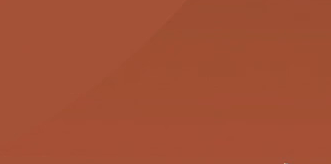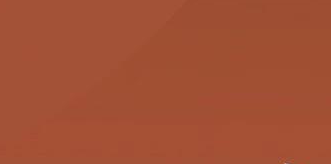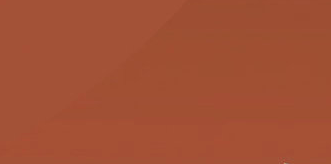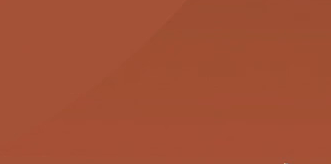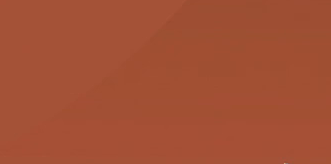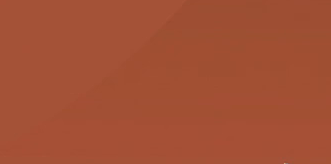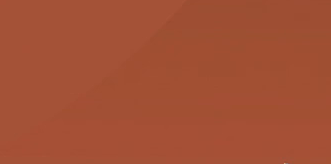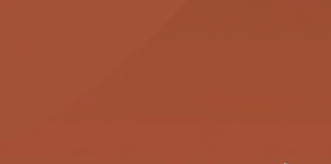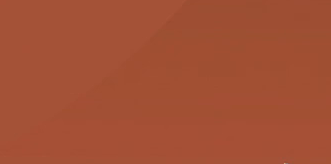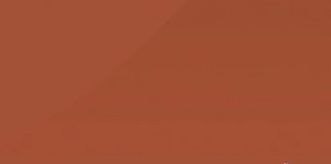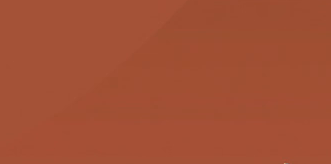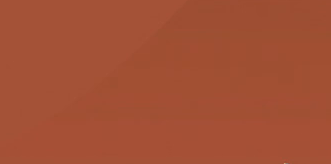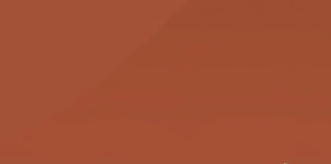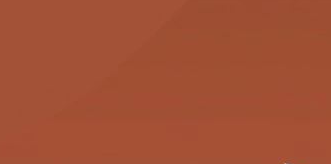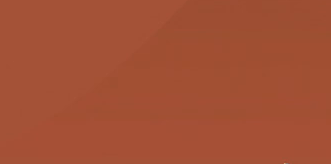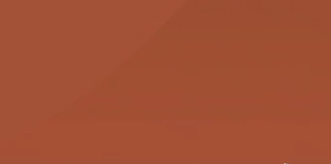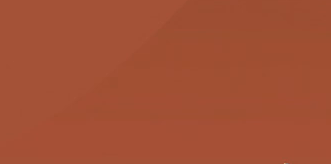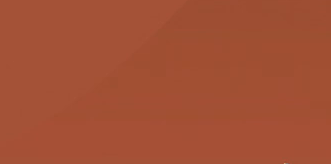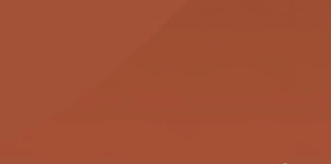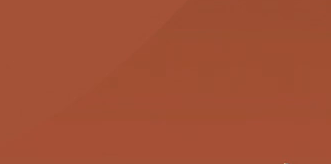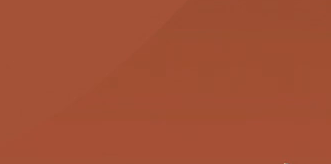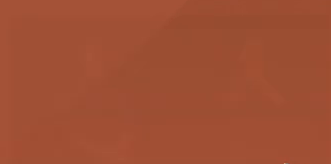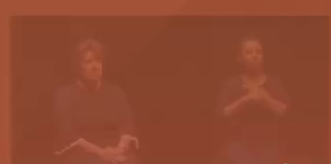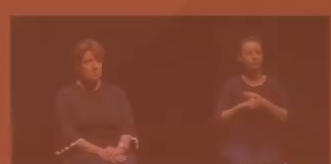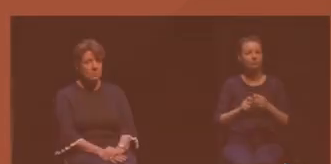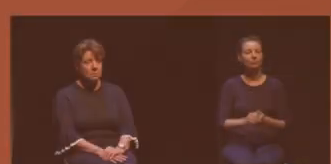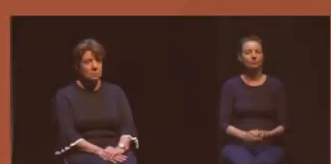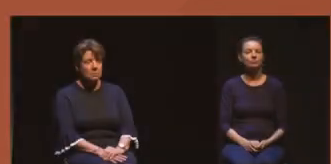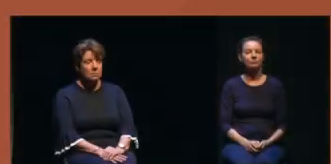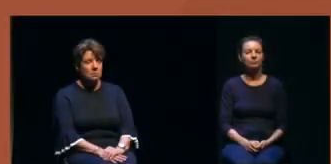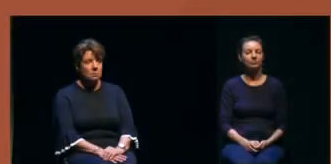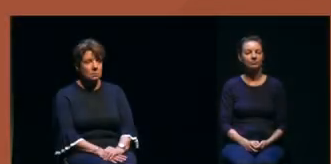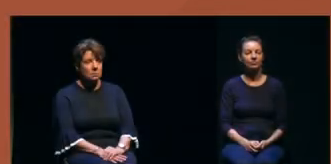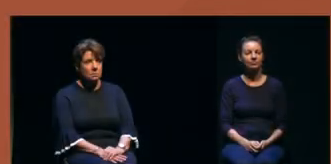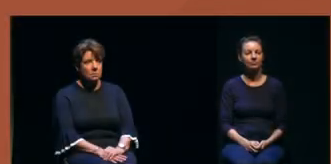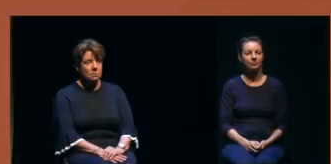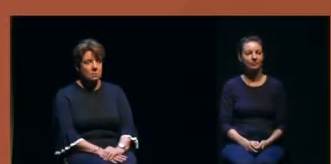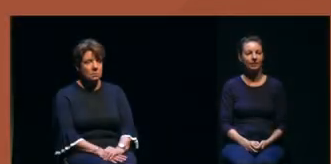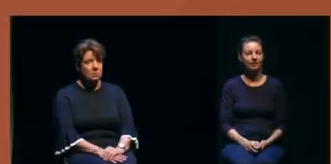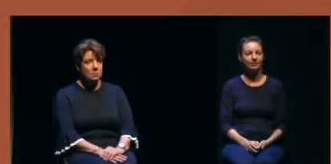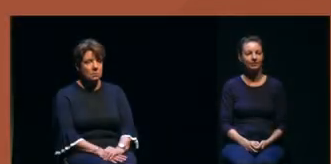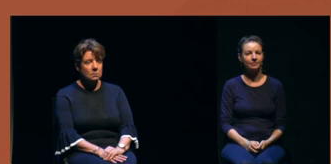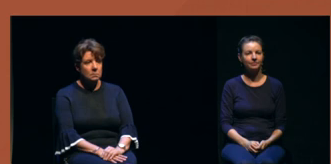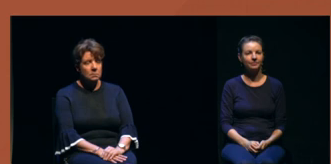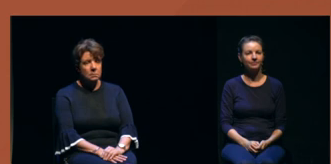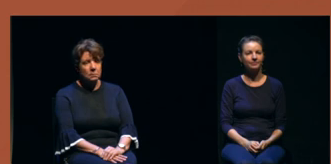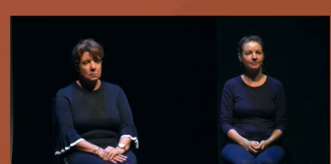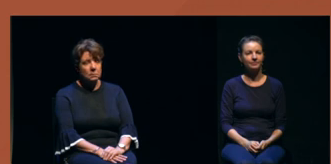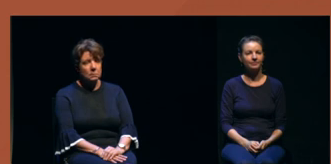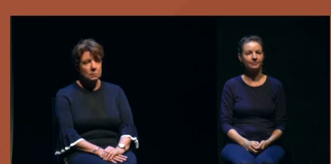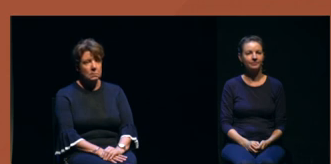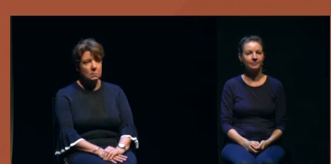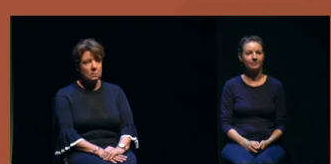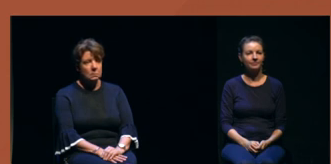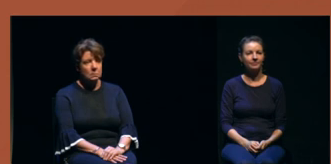Warami, Walamabemai, Jubagali, Nora Gadigul Mujin, Gurgal Weary, Gagala